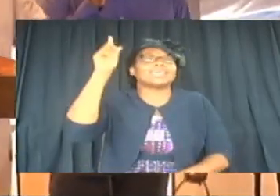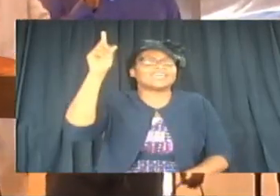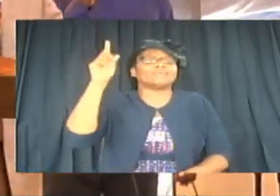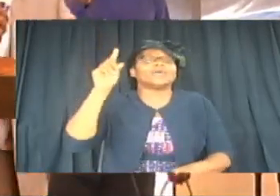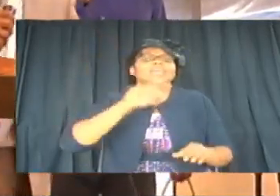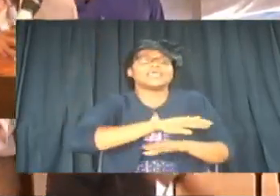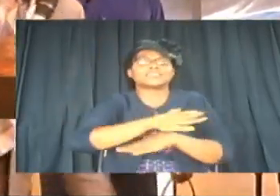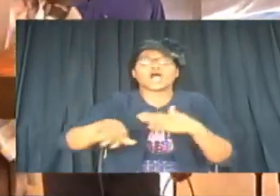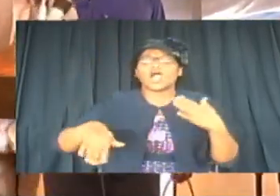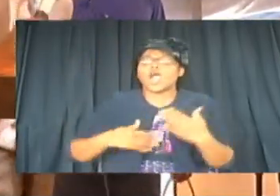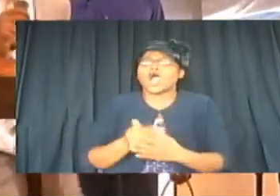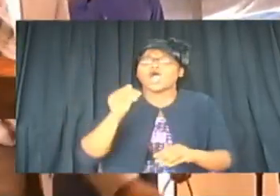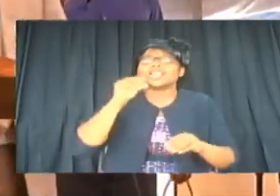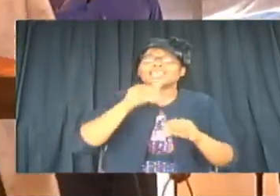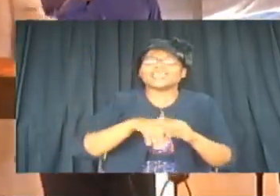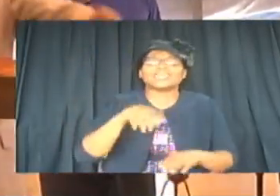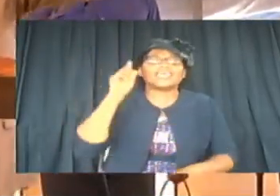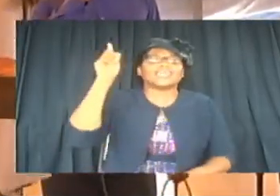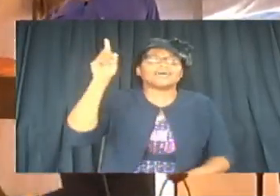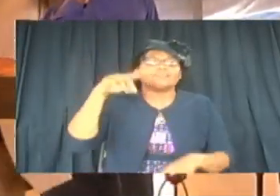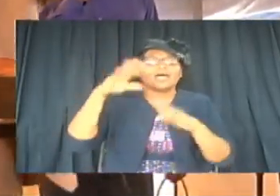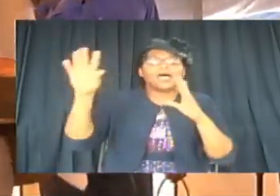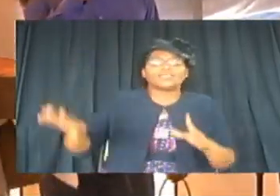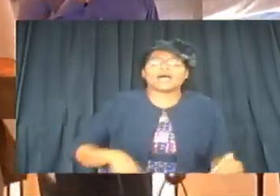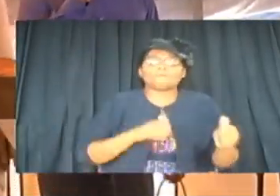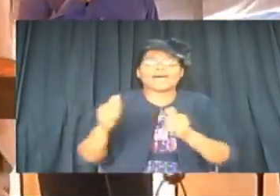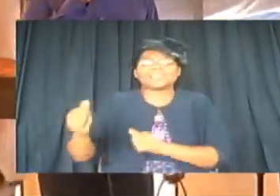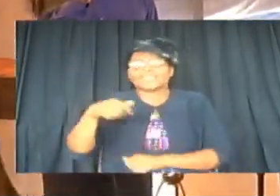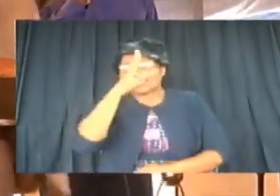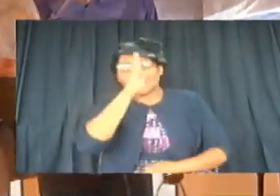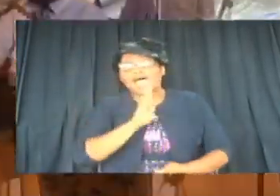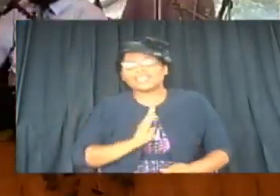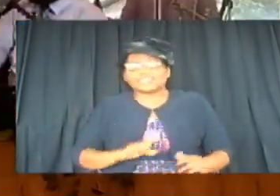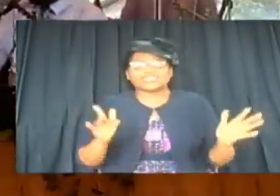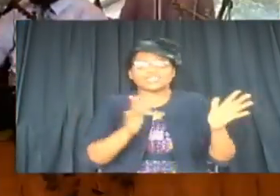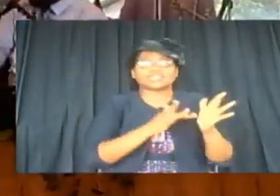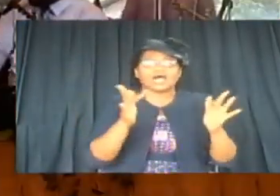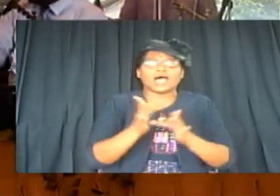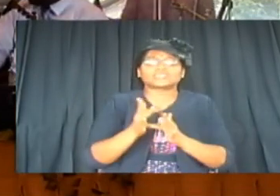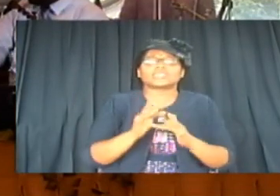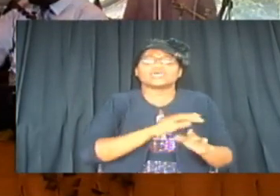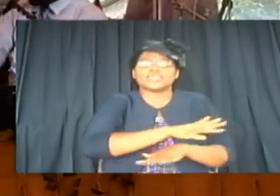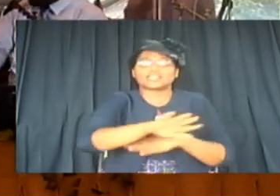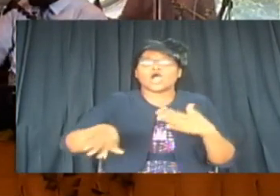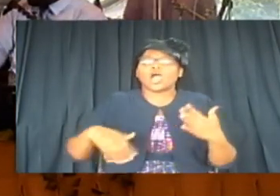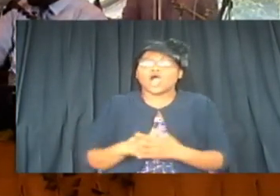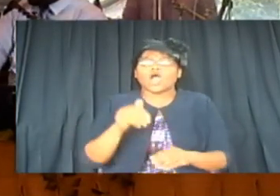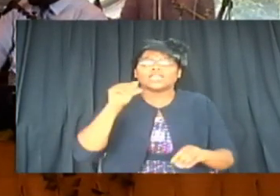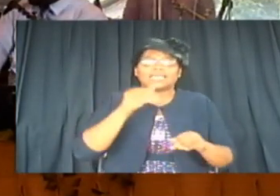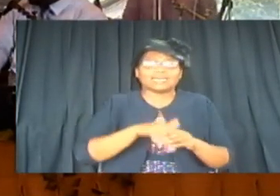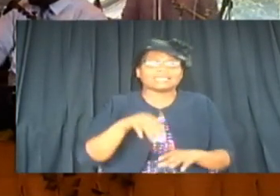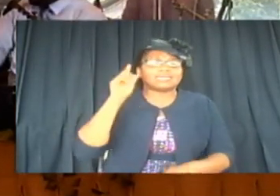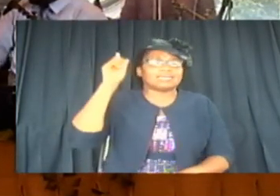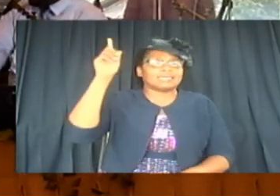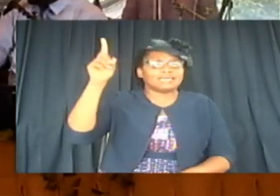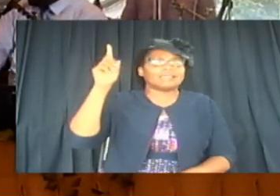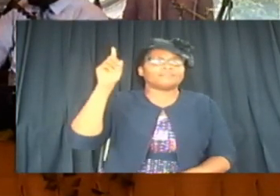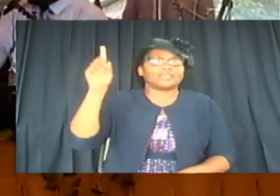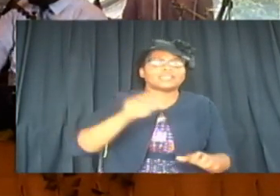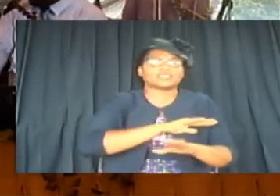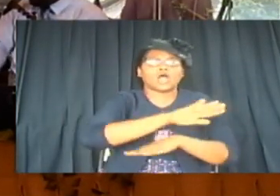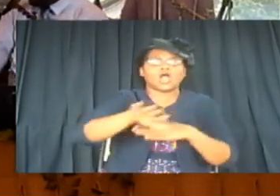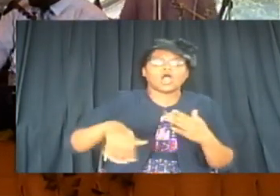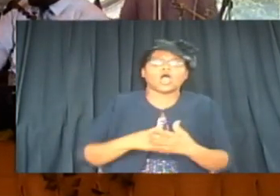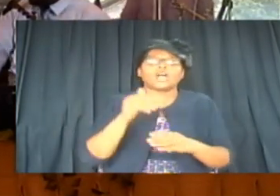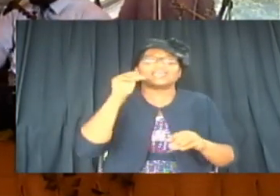Him. It's all in Him. The mighty God. The mighty God is Jesus. It's all in Him. Oh, yes.